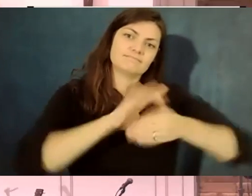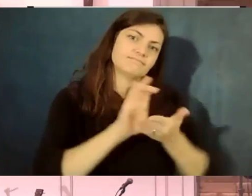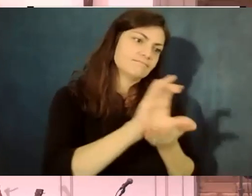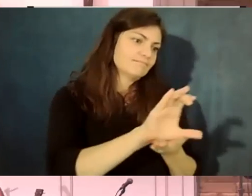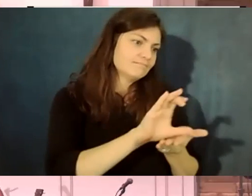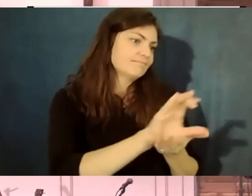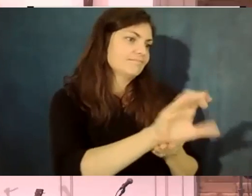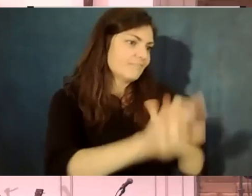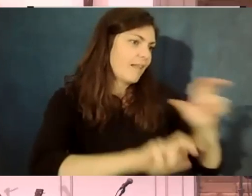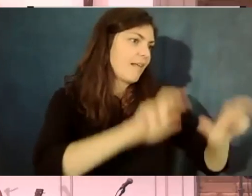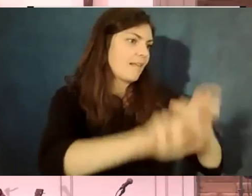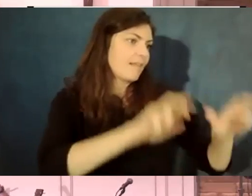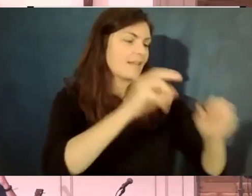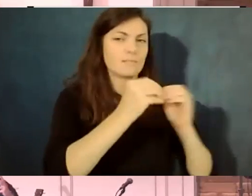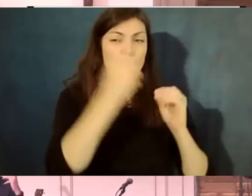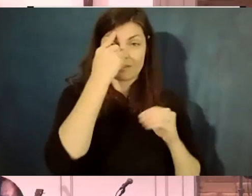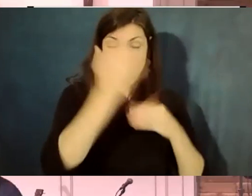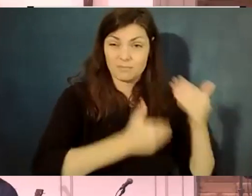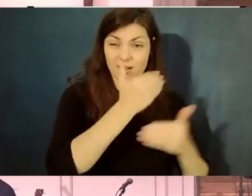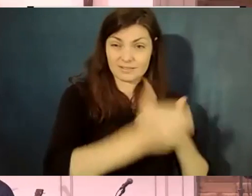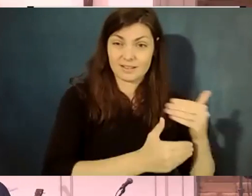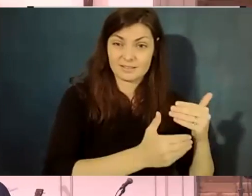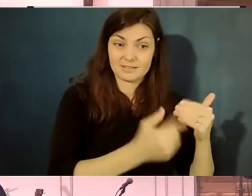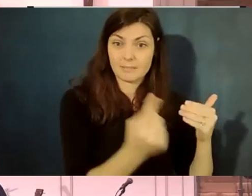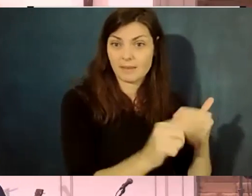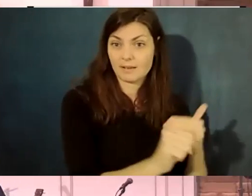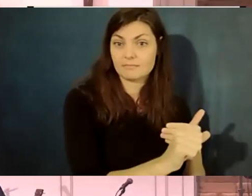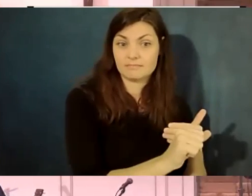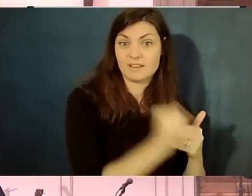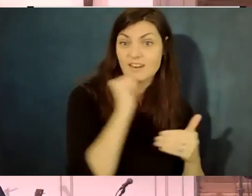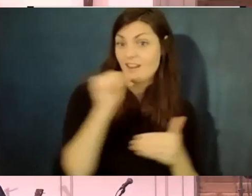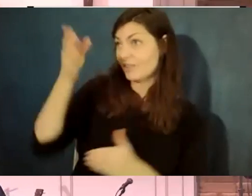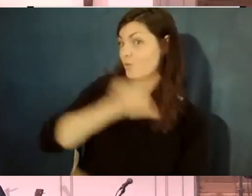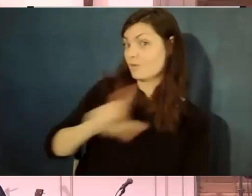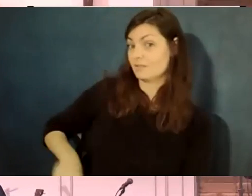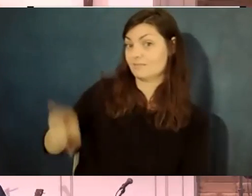more thought process going to anything other than the Lord, watch out.